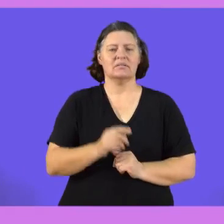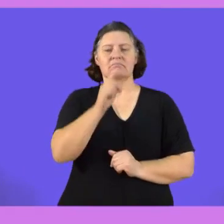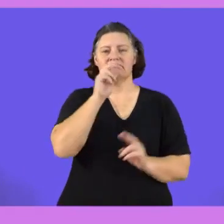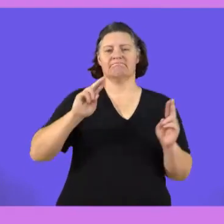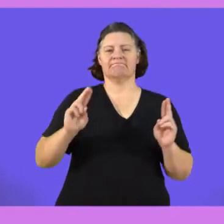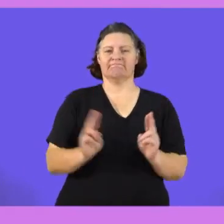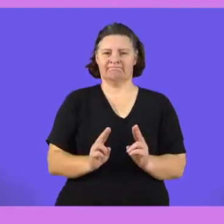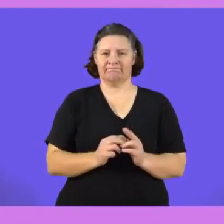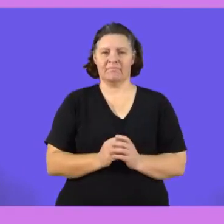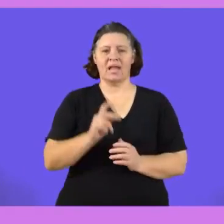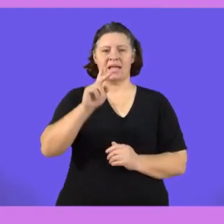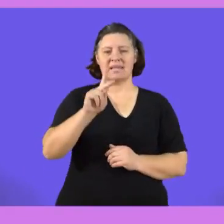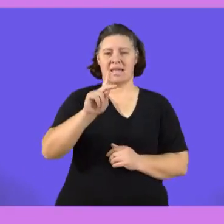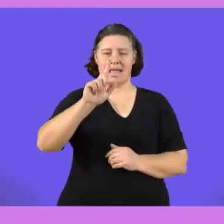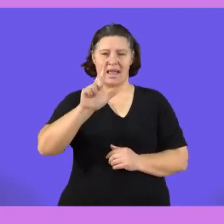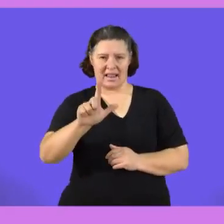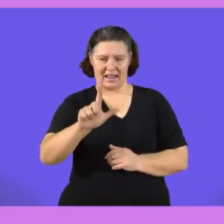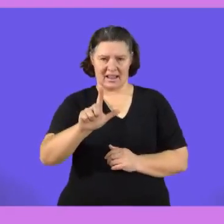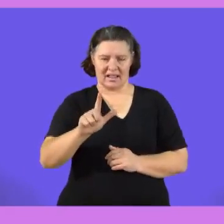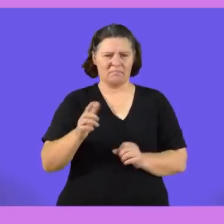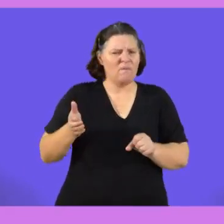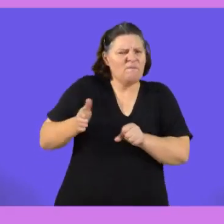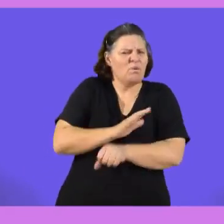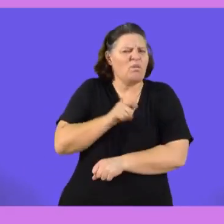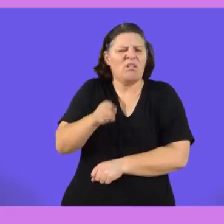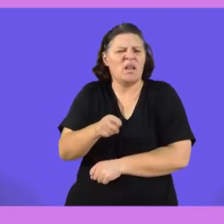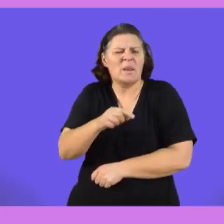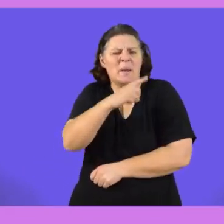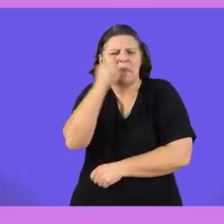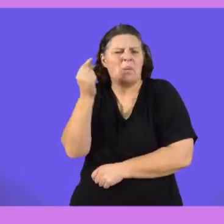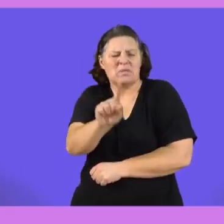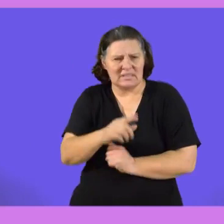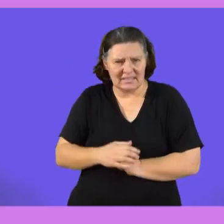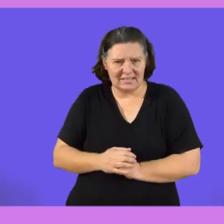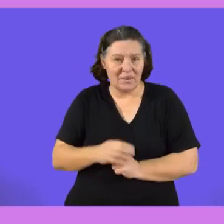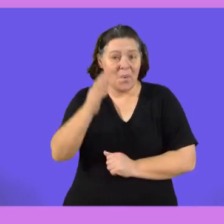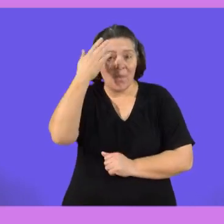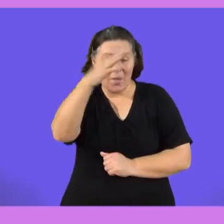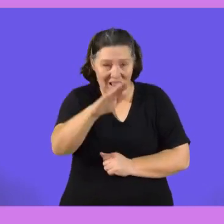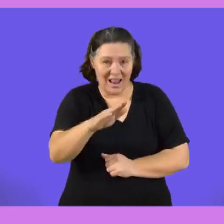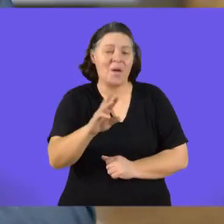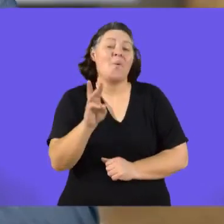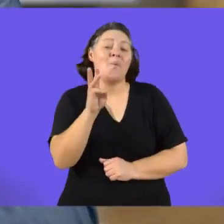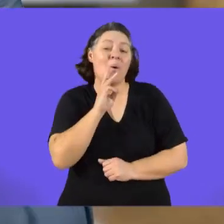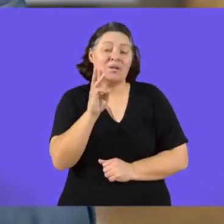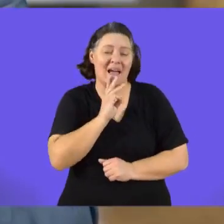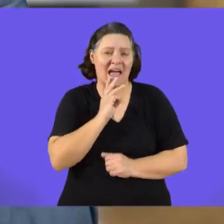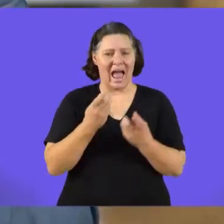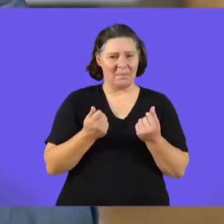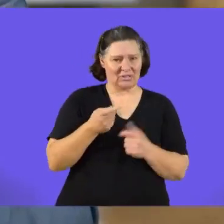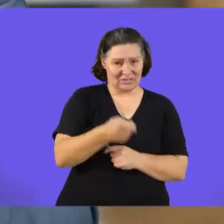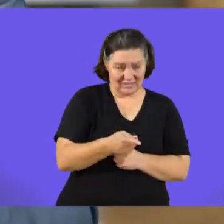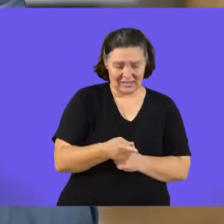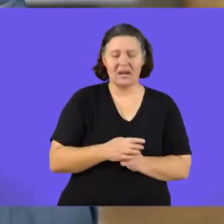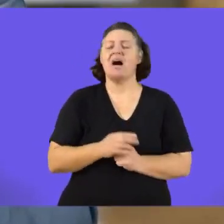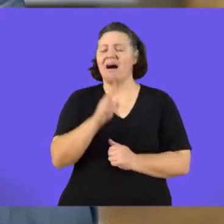the abbreviation KL in full. Now, you will know when we work with water tariffs, for example, this